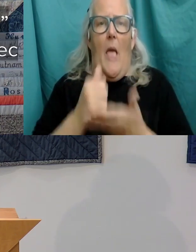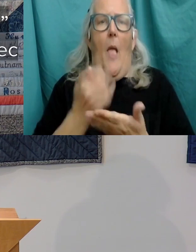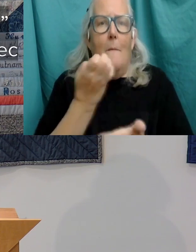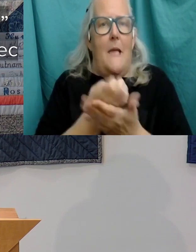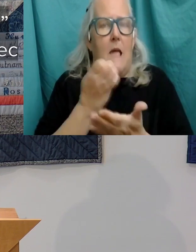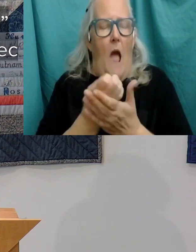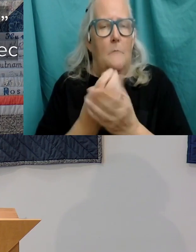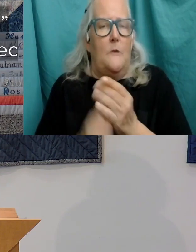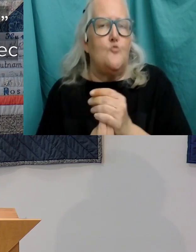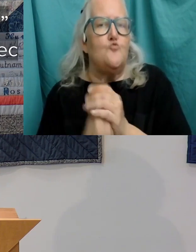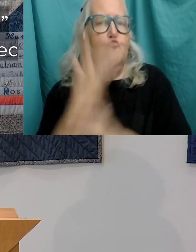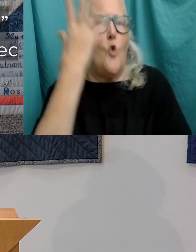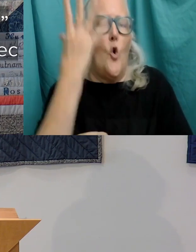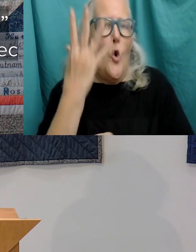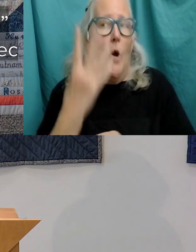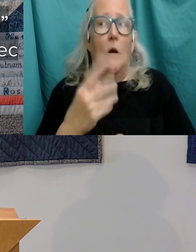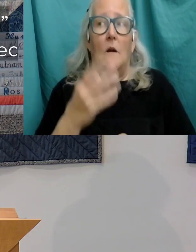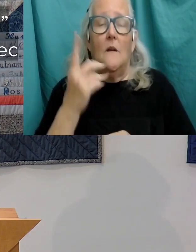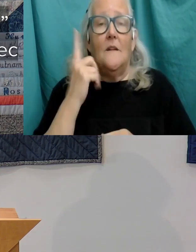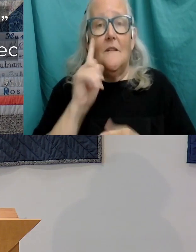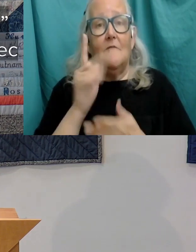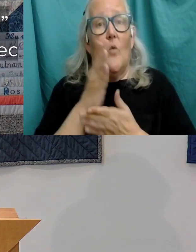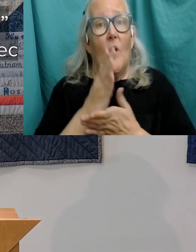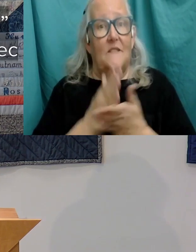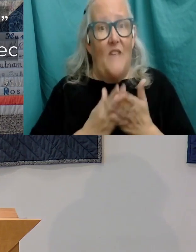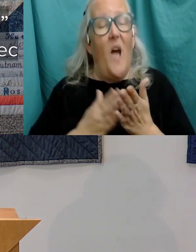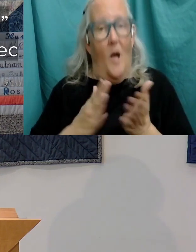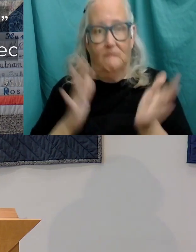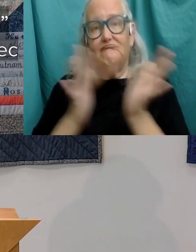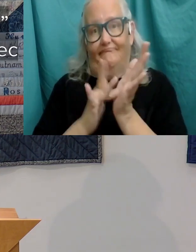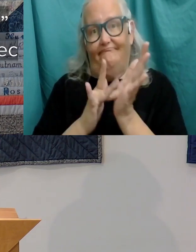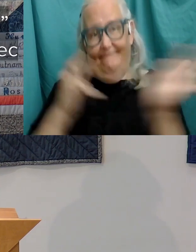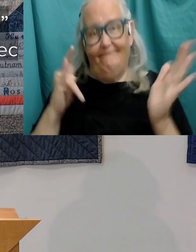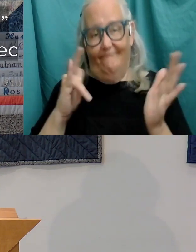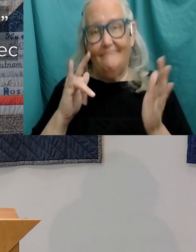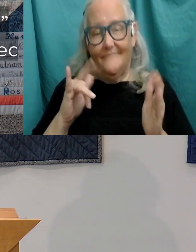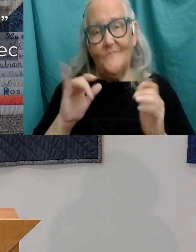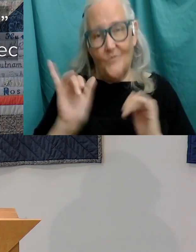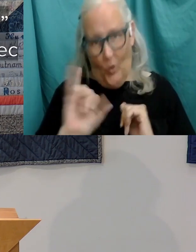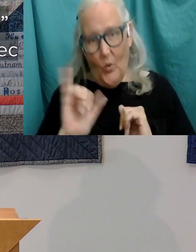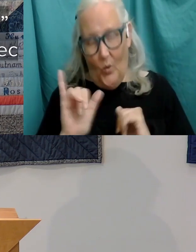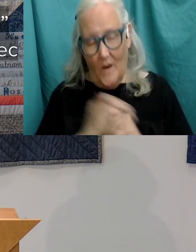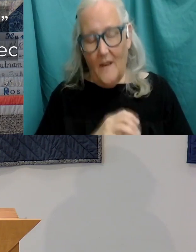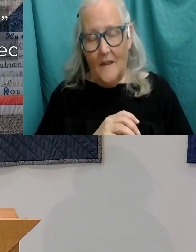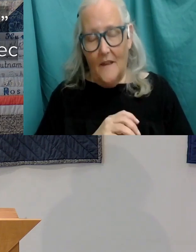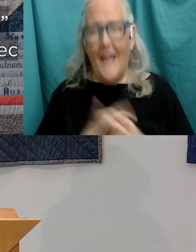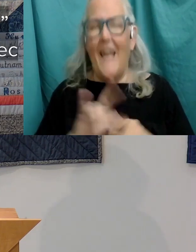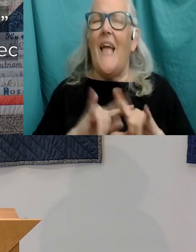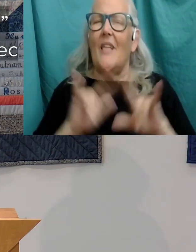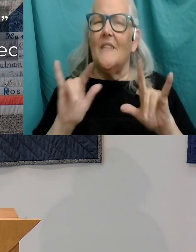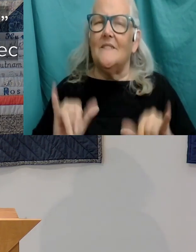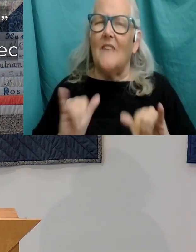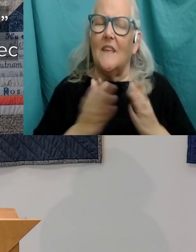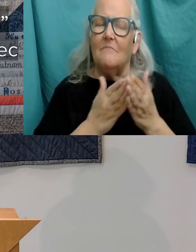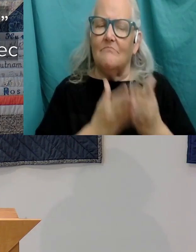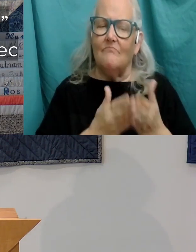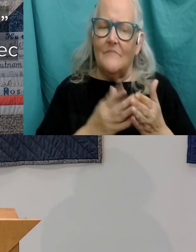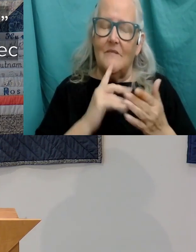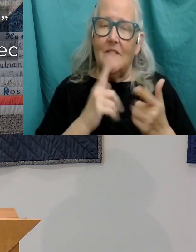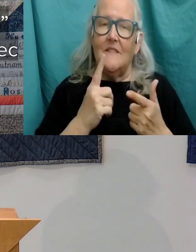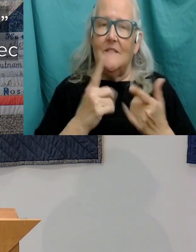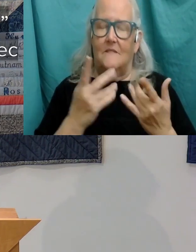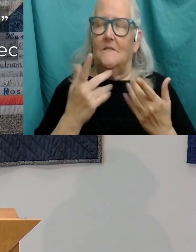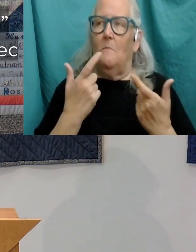extracted and exploitation for others, but has been simultaneously the greatest reserve of the imagination.